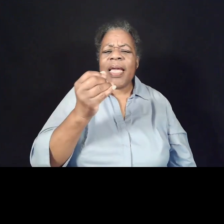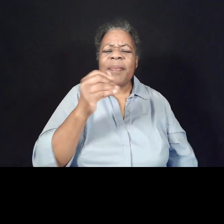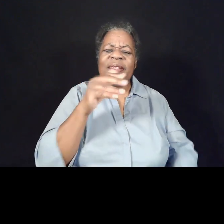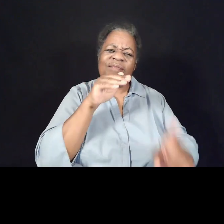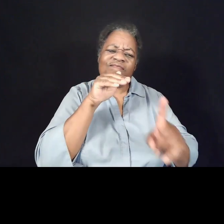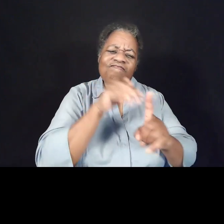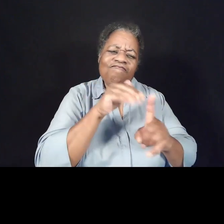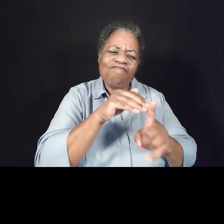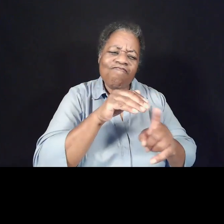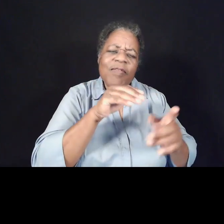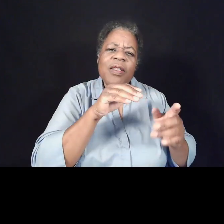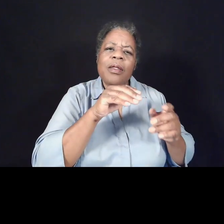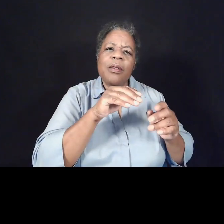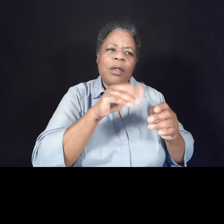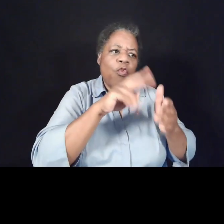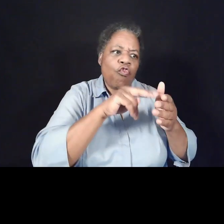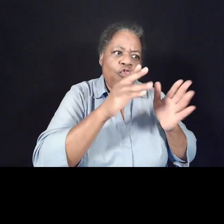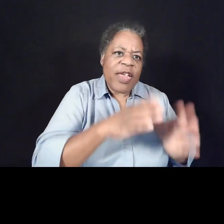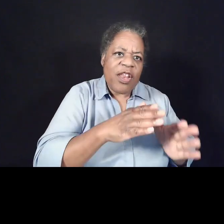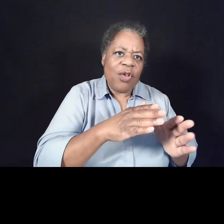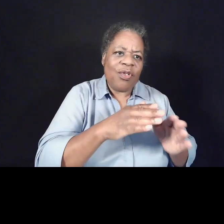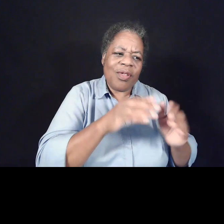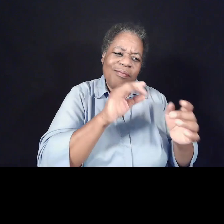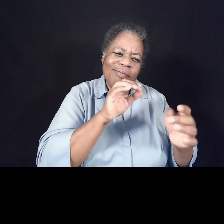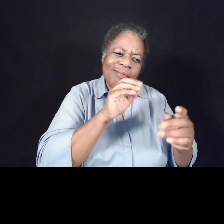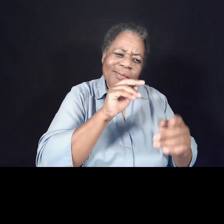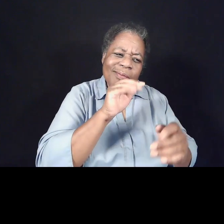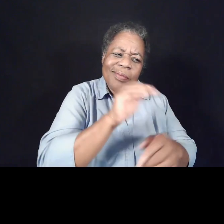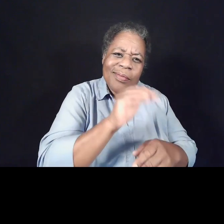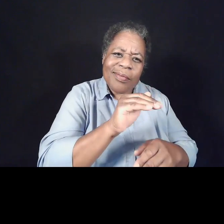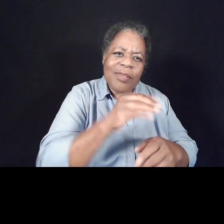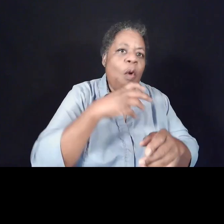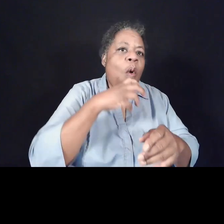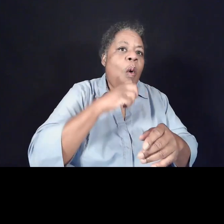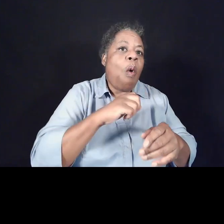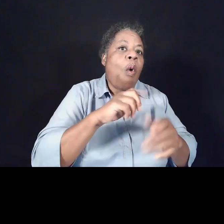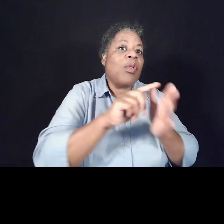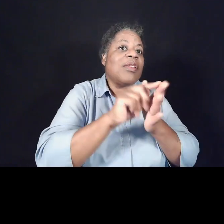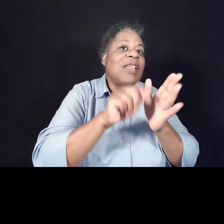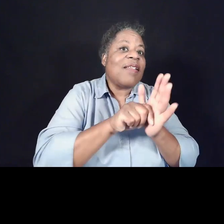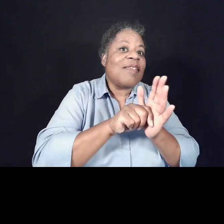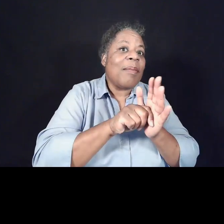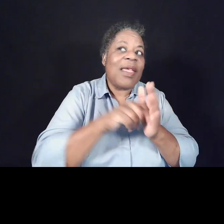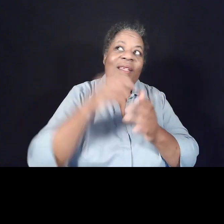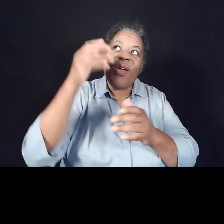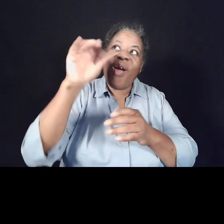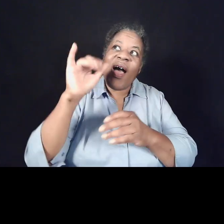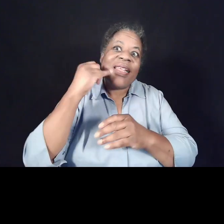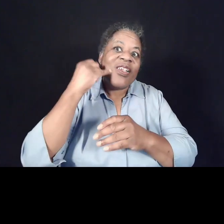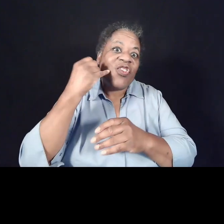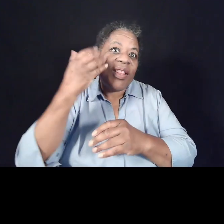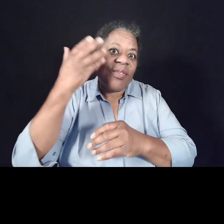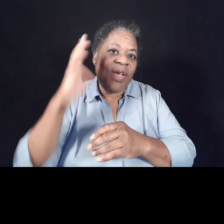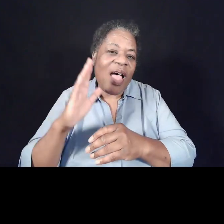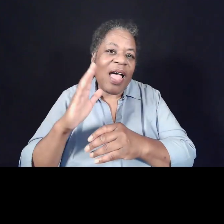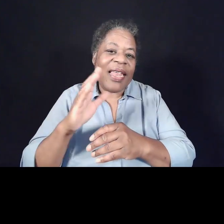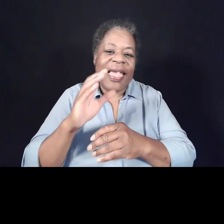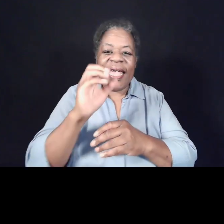readers of Old Testament references to the jealousy of God. Verses like